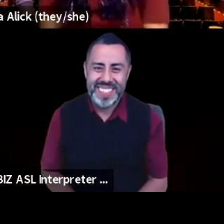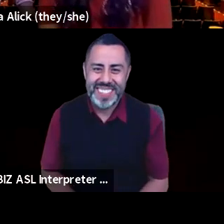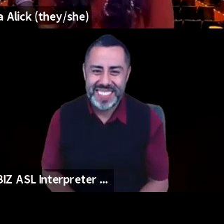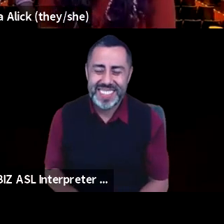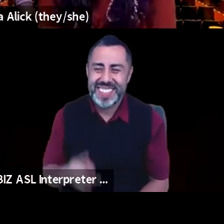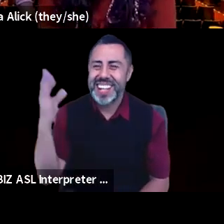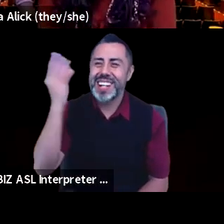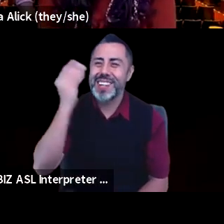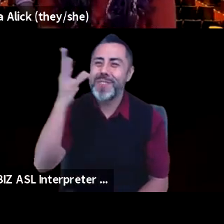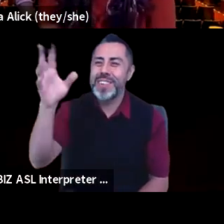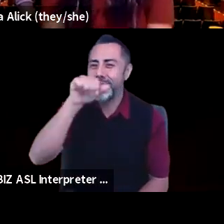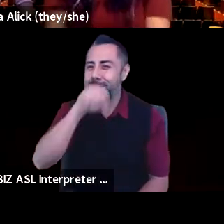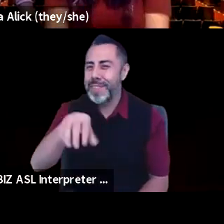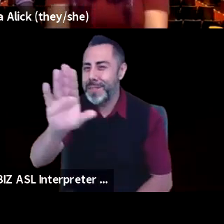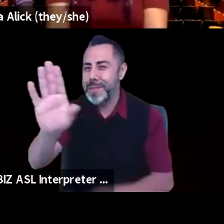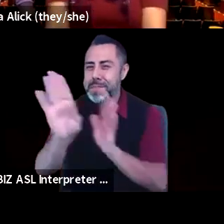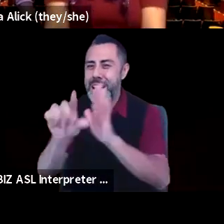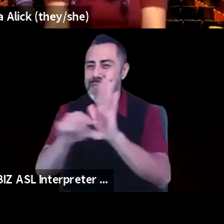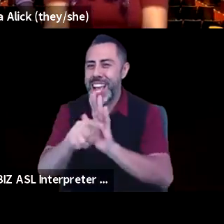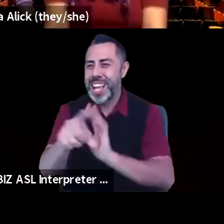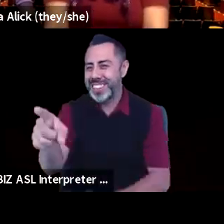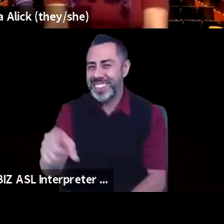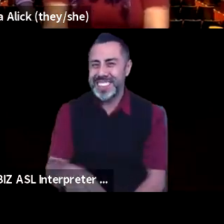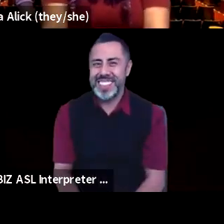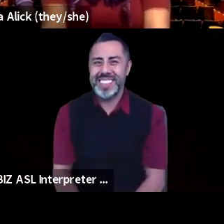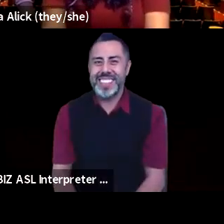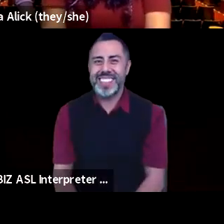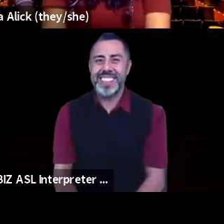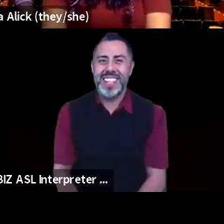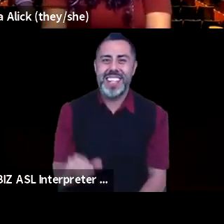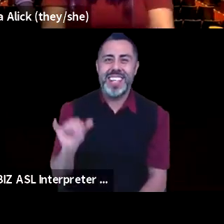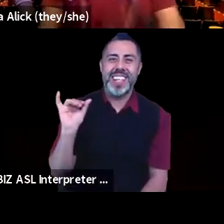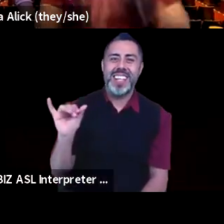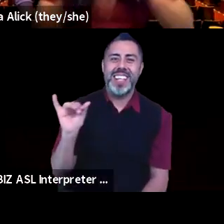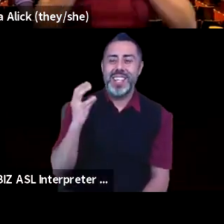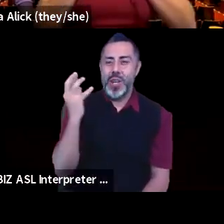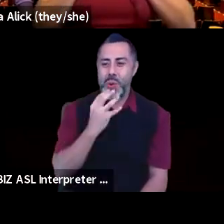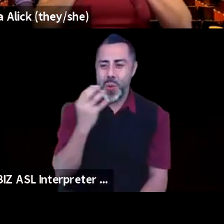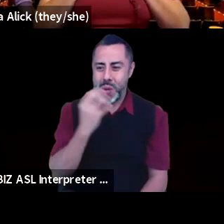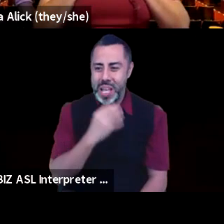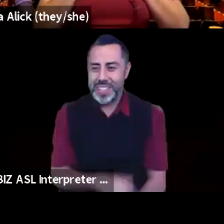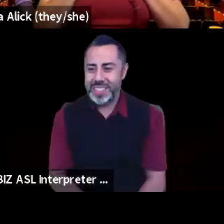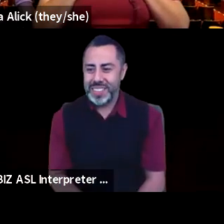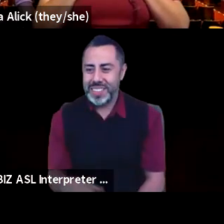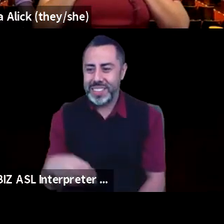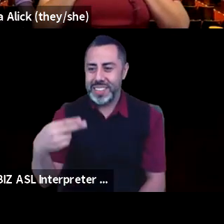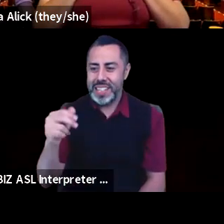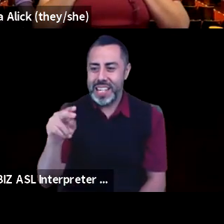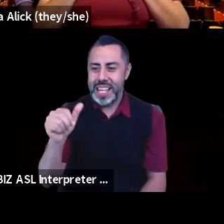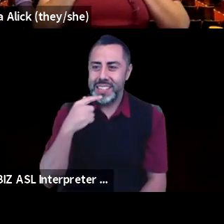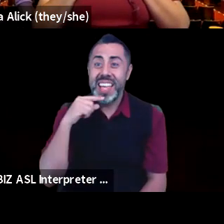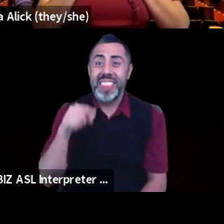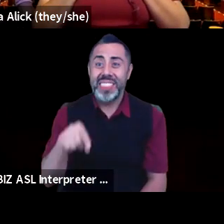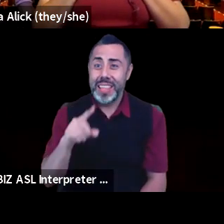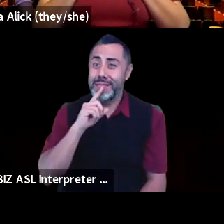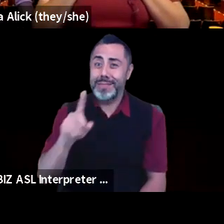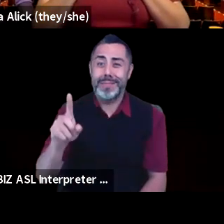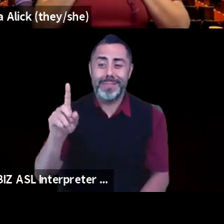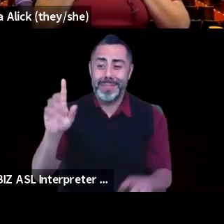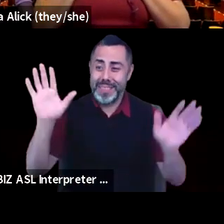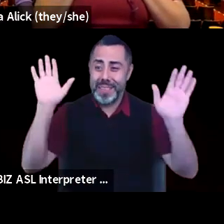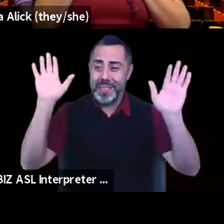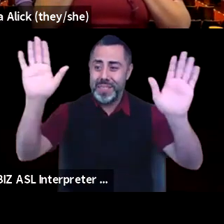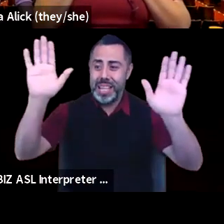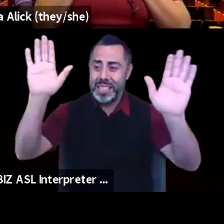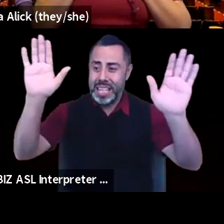Beautiful. I love these backgrounds. Oh, you all, this is really fantastic.